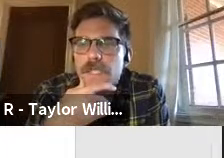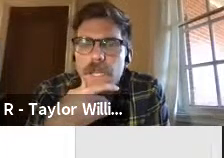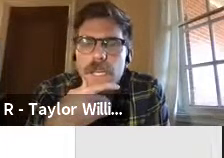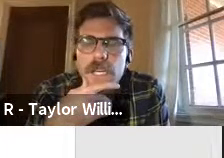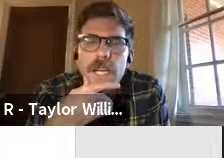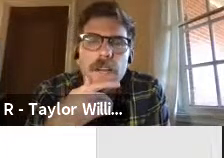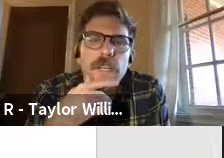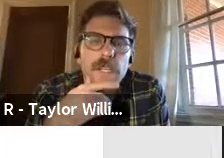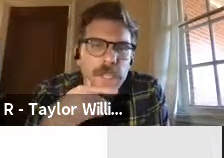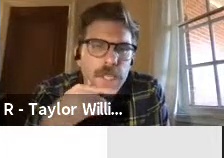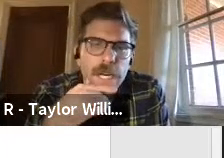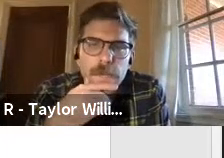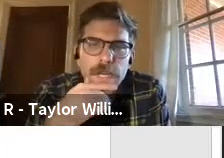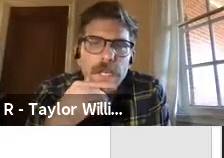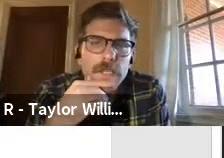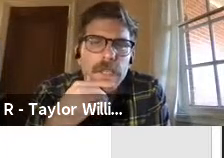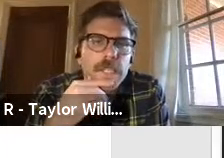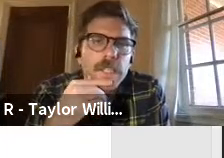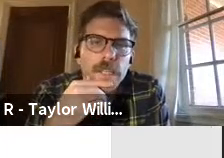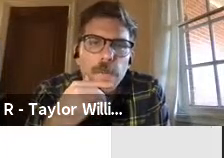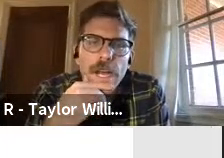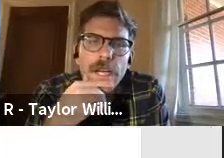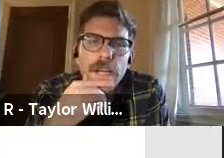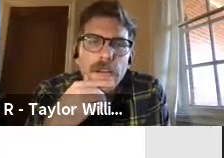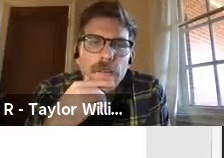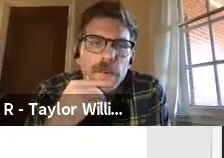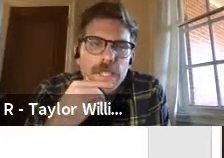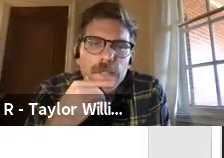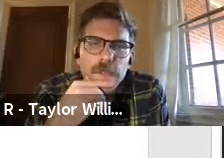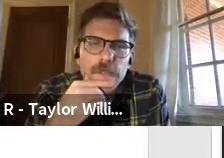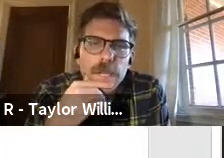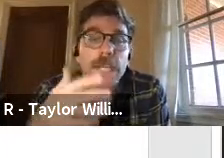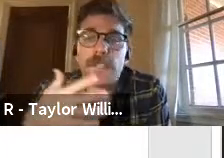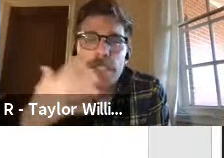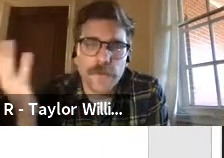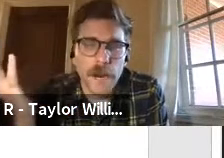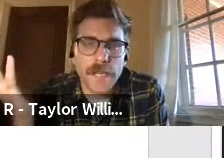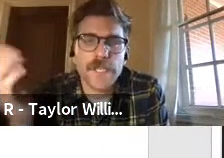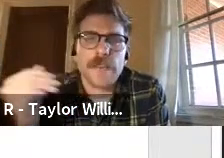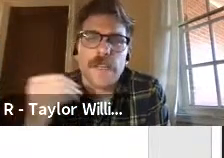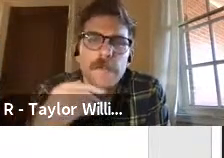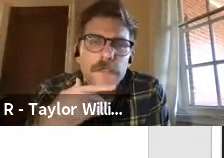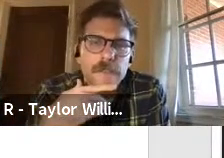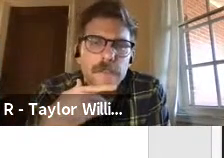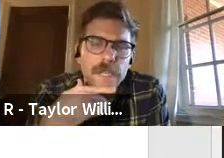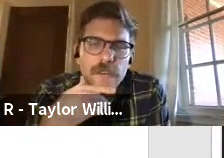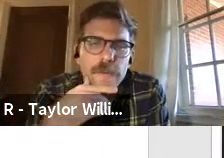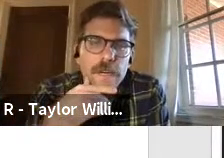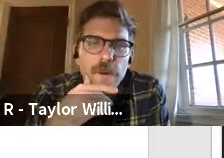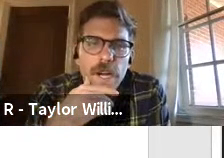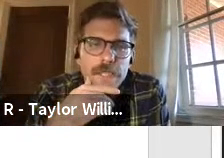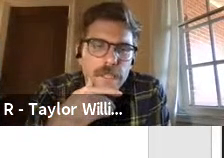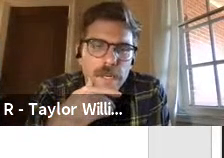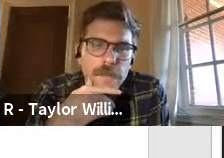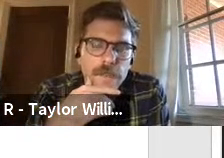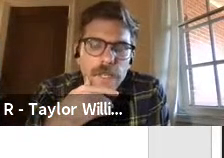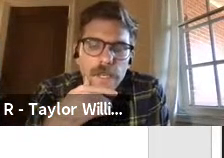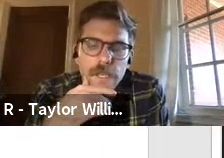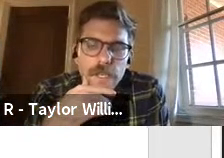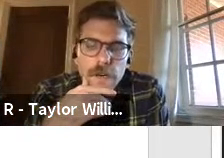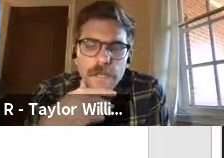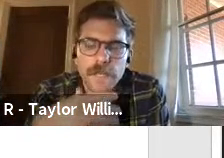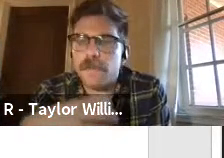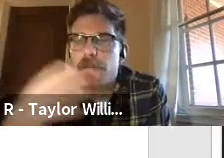in the last meeting and in the agenda setting meeting, that this is a good way for us to, again, just like remind each other and be in a transparent process